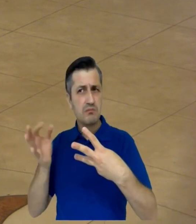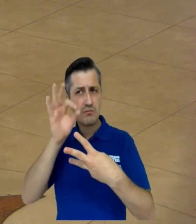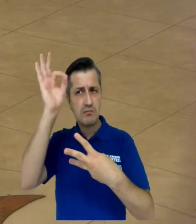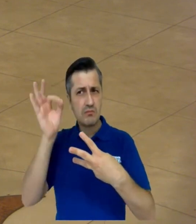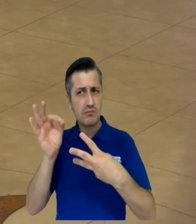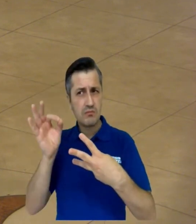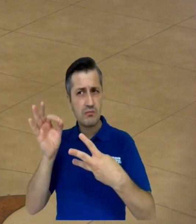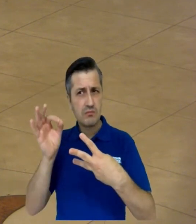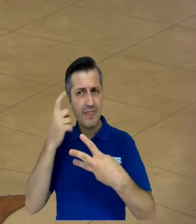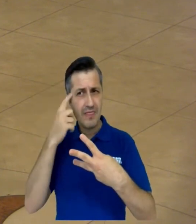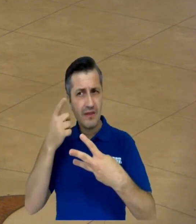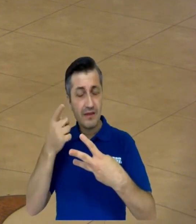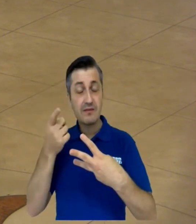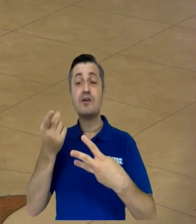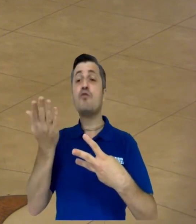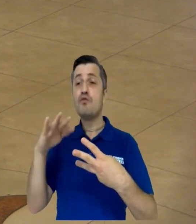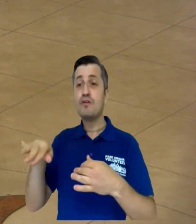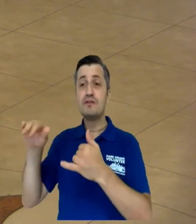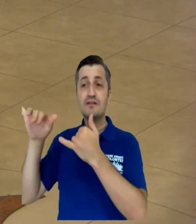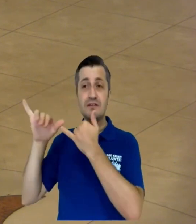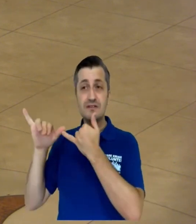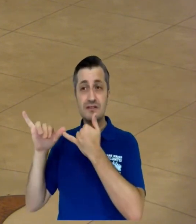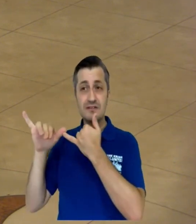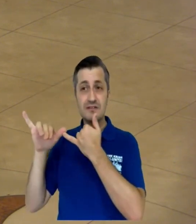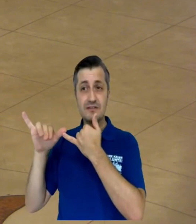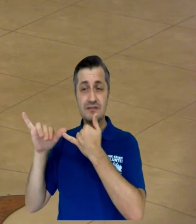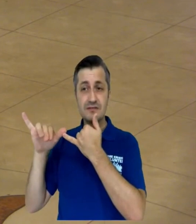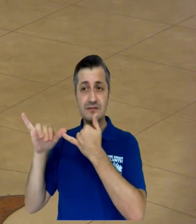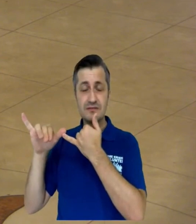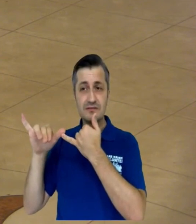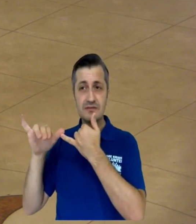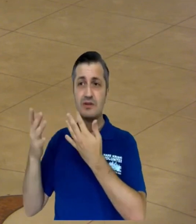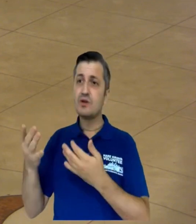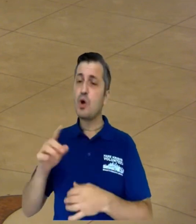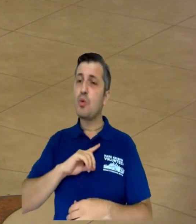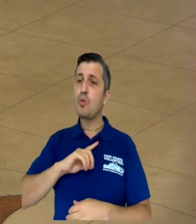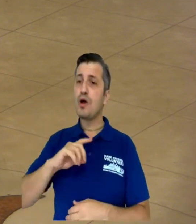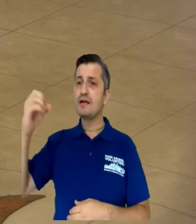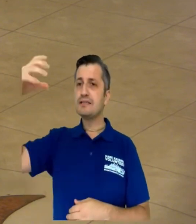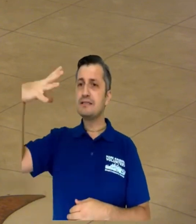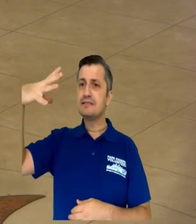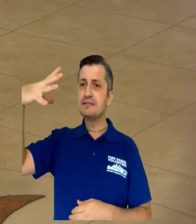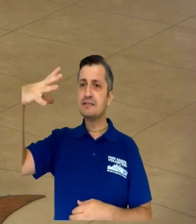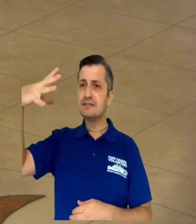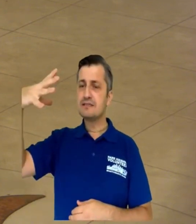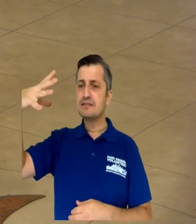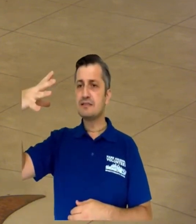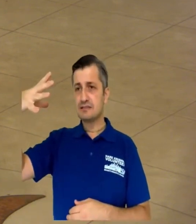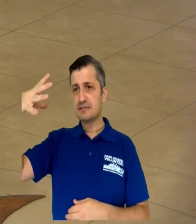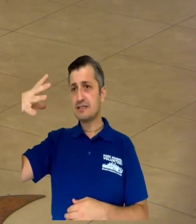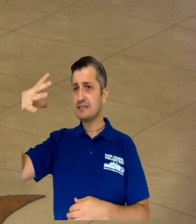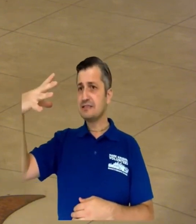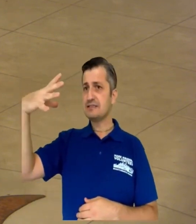So it comes from Krishna, because, Krishna is, the sun is what is the sun? The Brahman effulgence of Krishna, right?